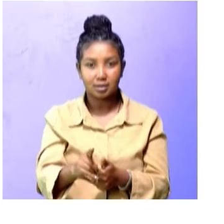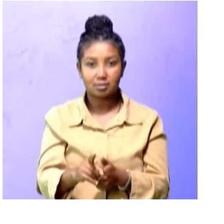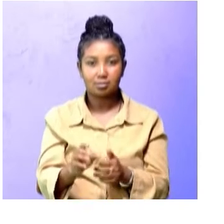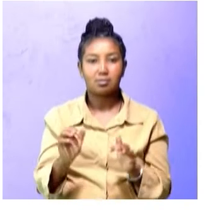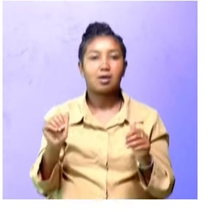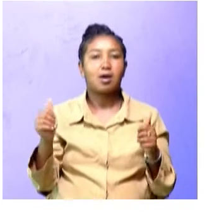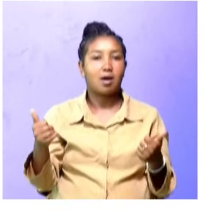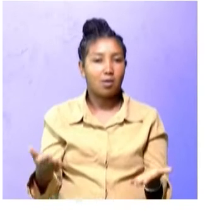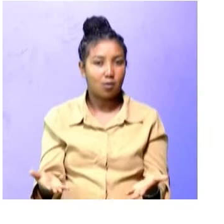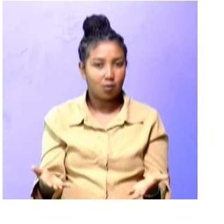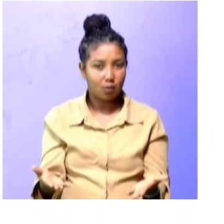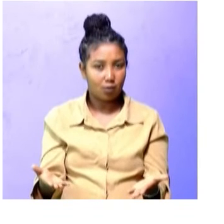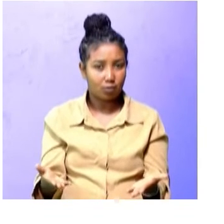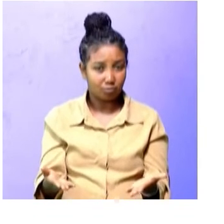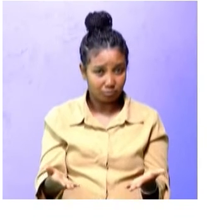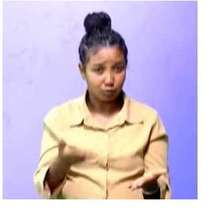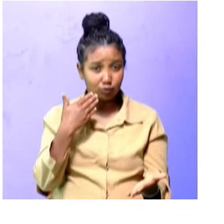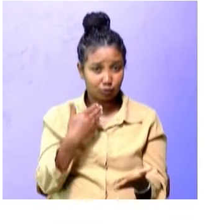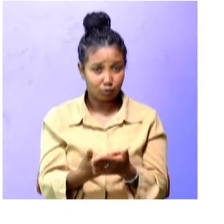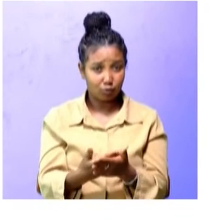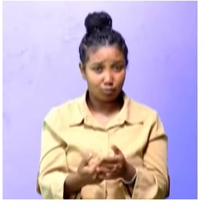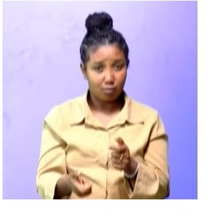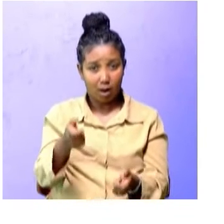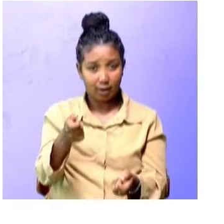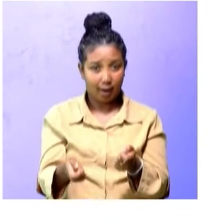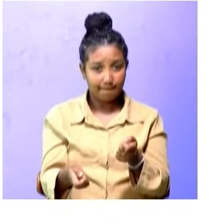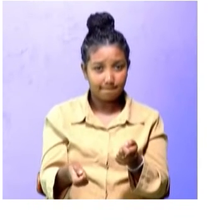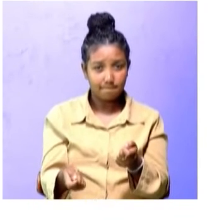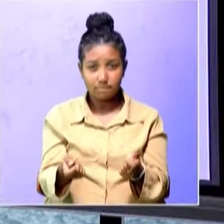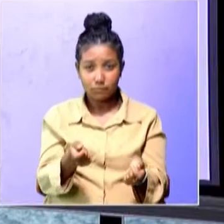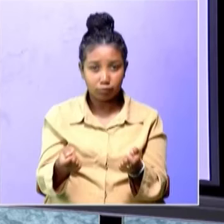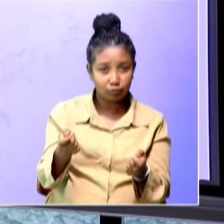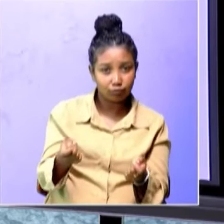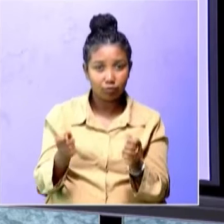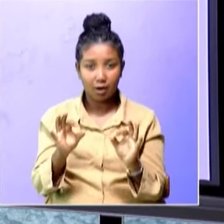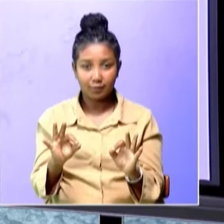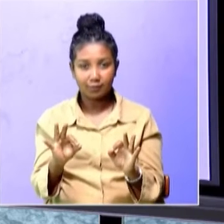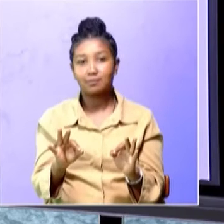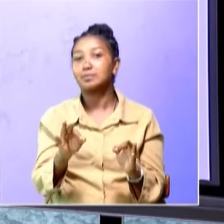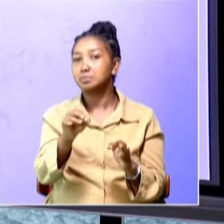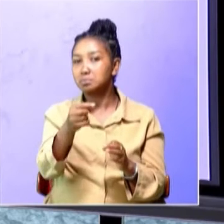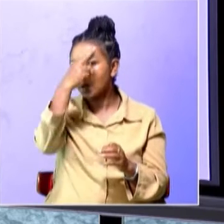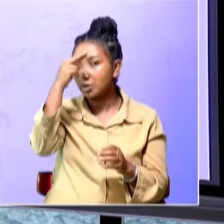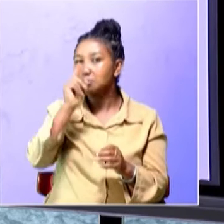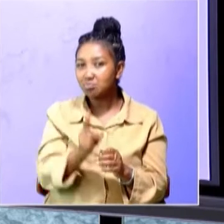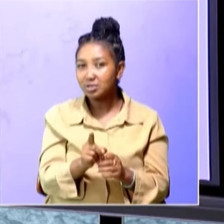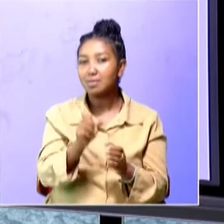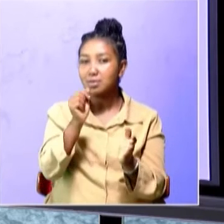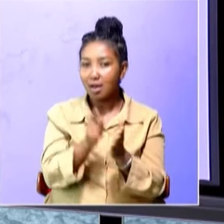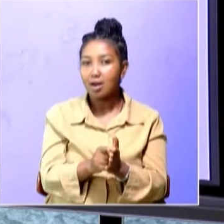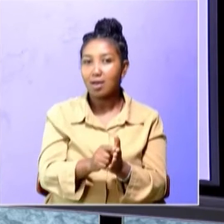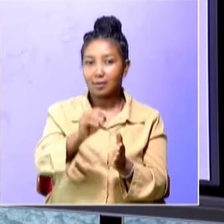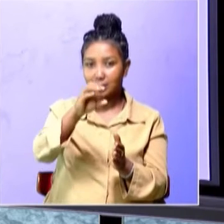How do you argue? Do you think they are good? Show your explanation and give the reason, example,